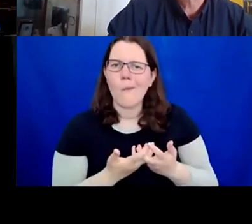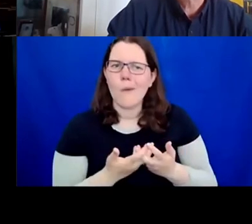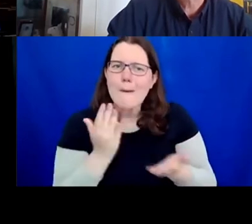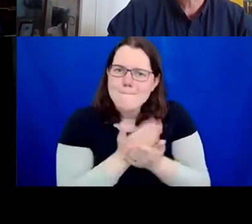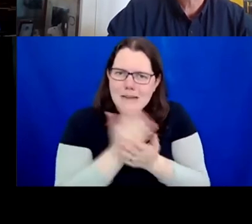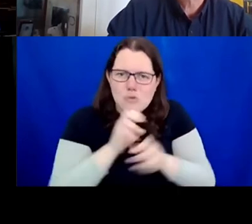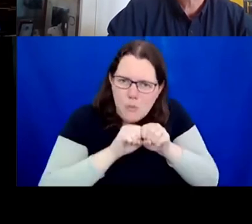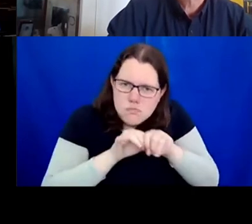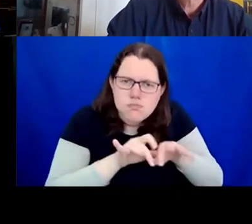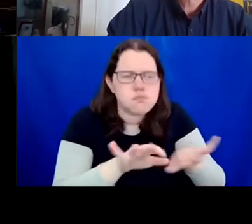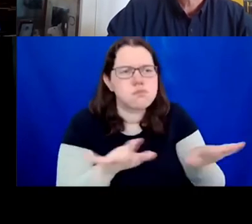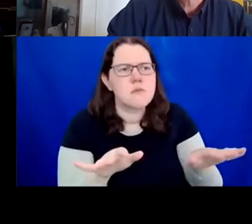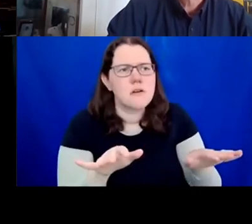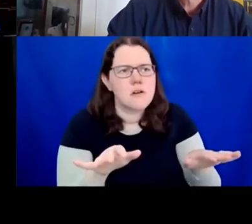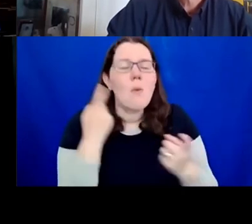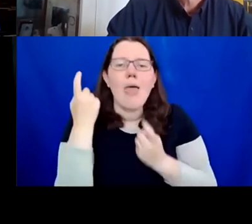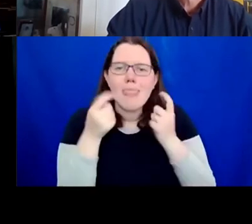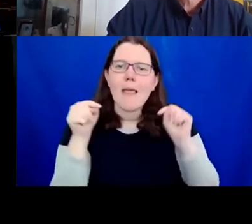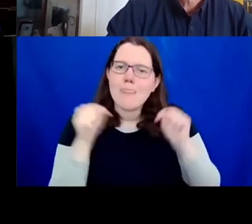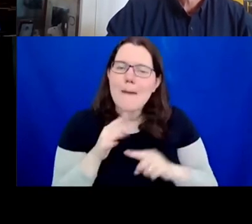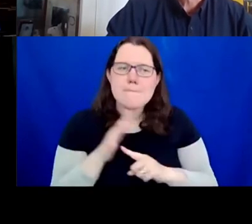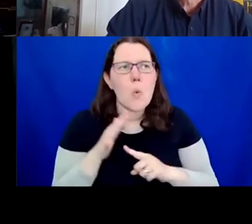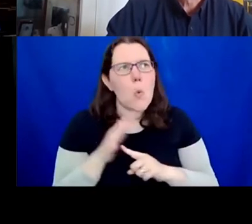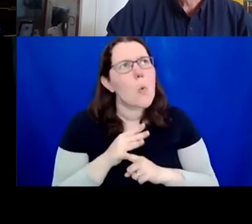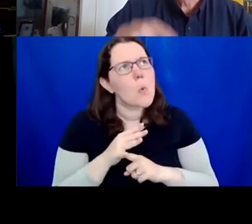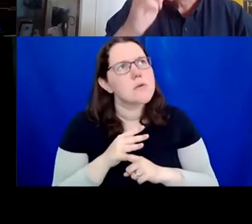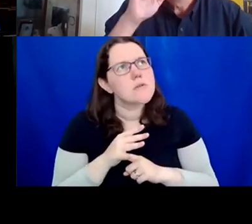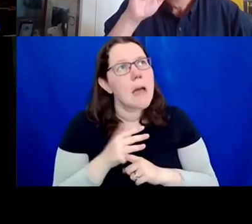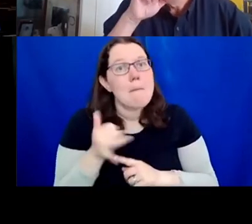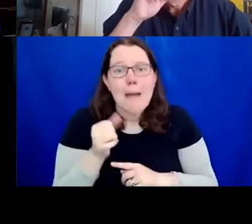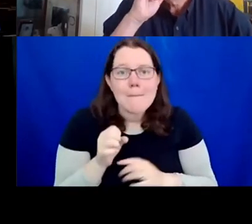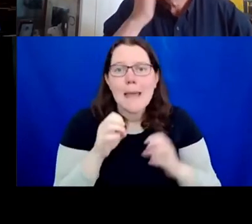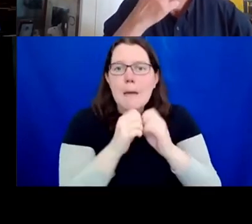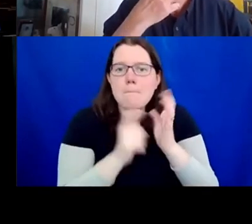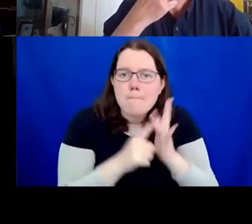about, committing to sharing, whether it's blogs and vlogs on